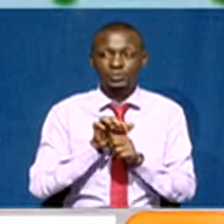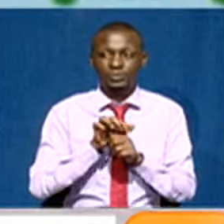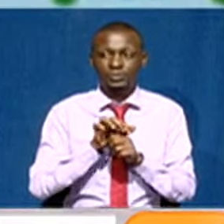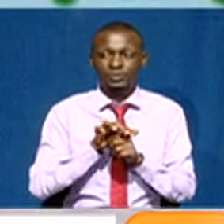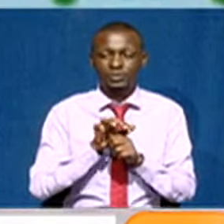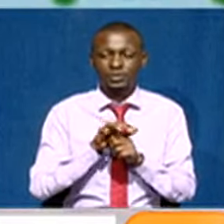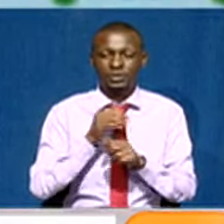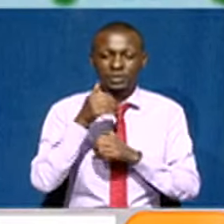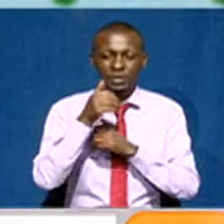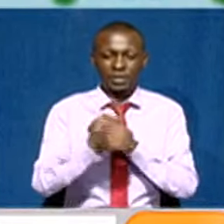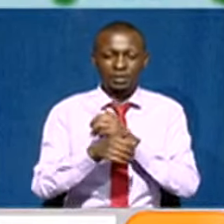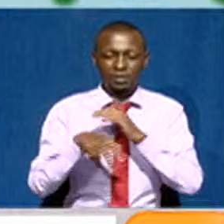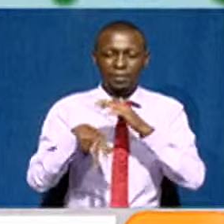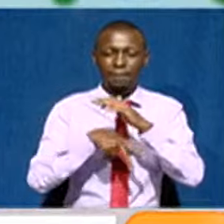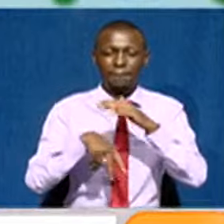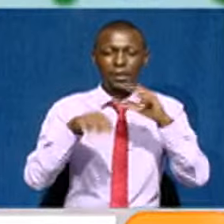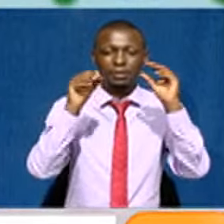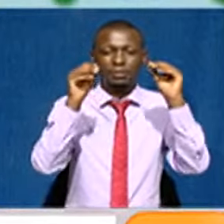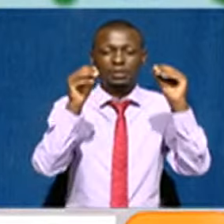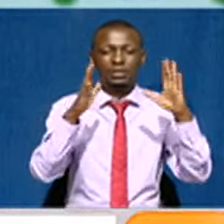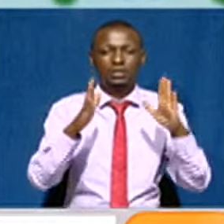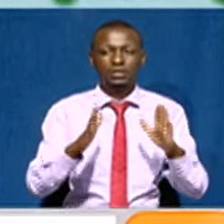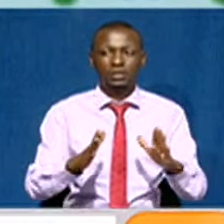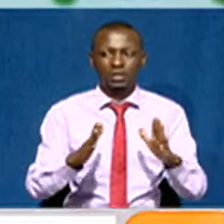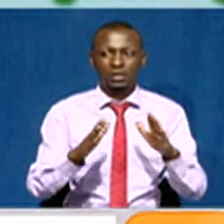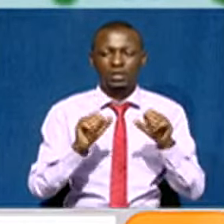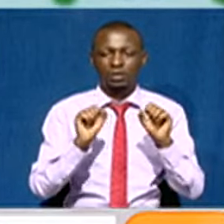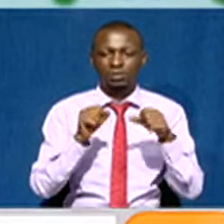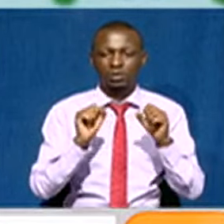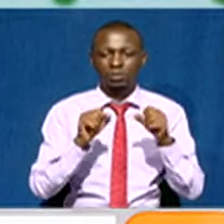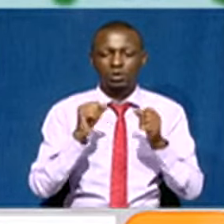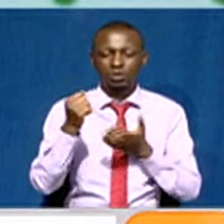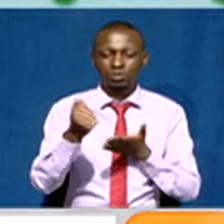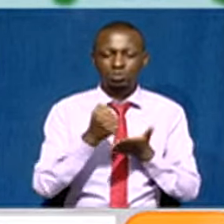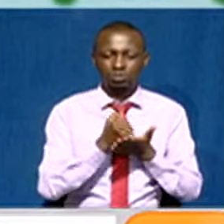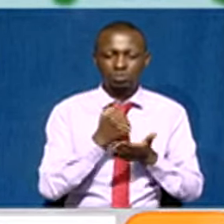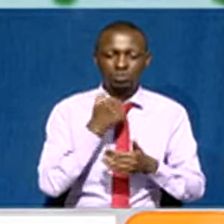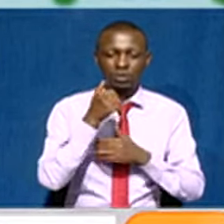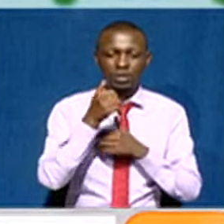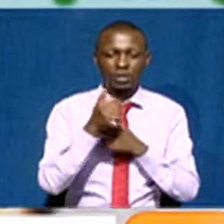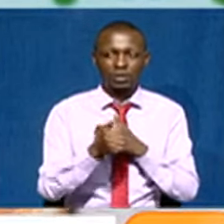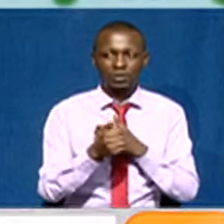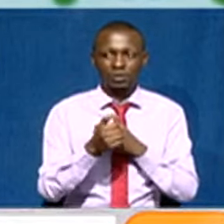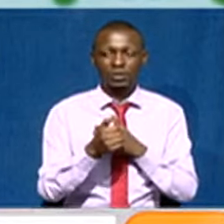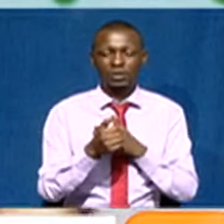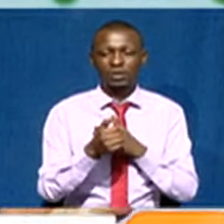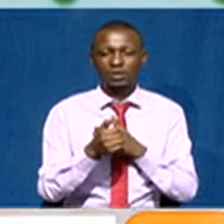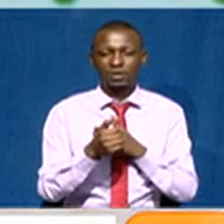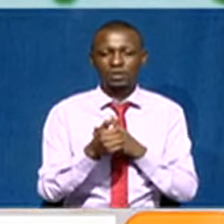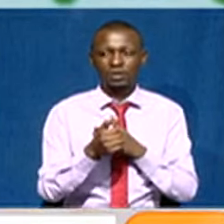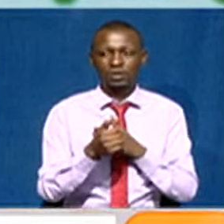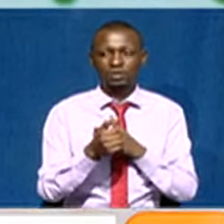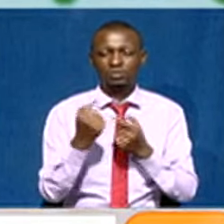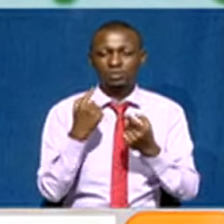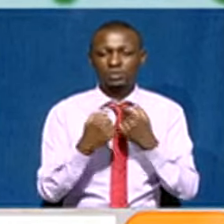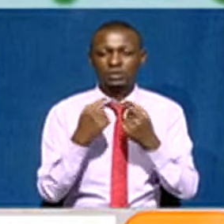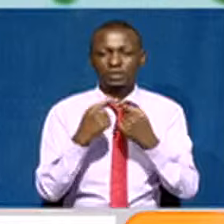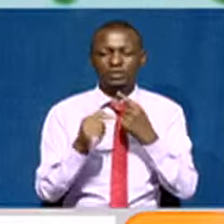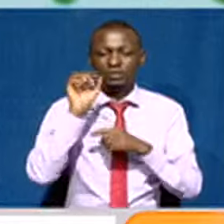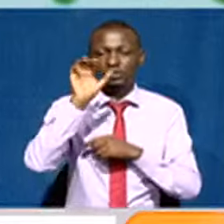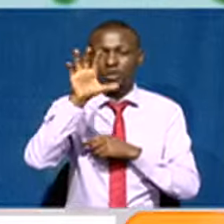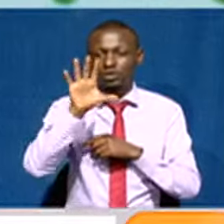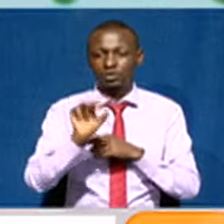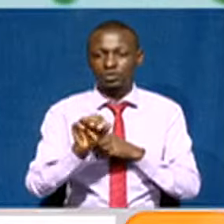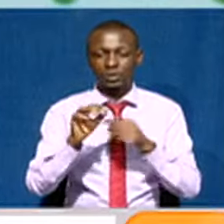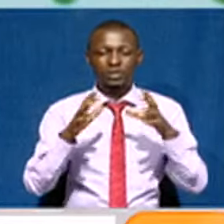post-primary teachers, for that matter. So over the span of that 50 years, we've seen growth